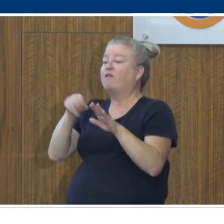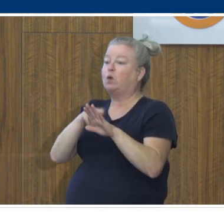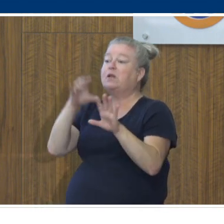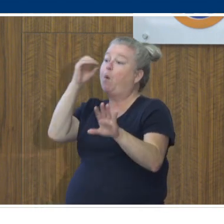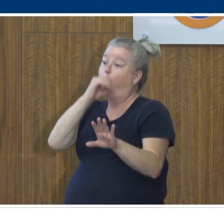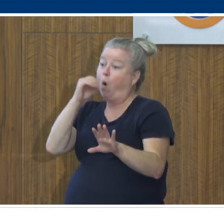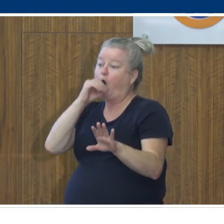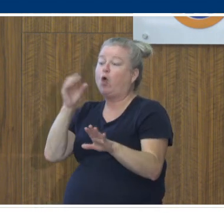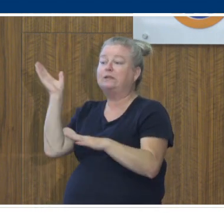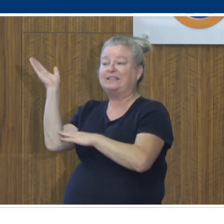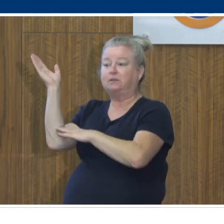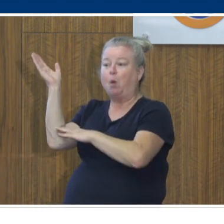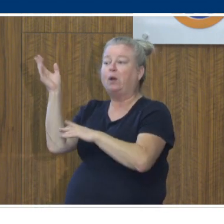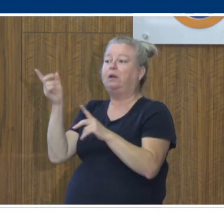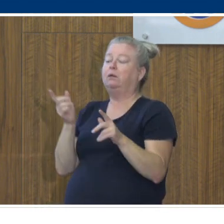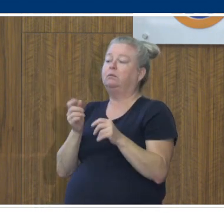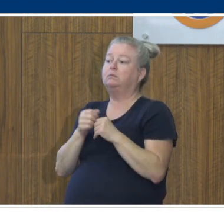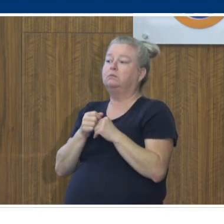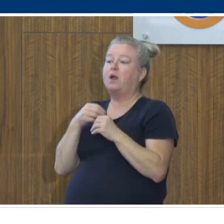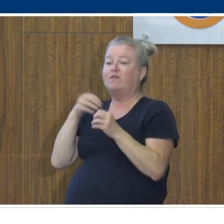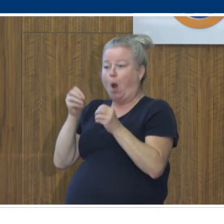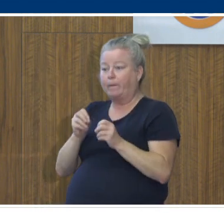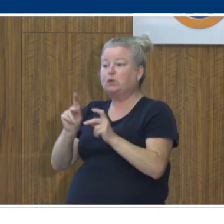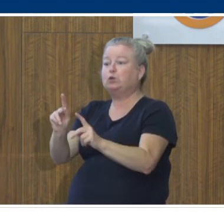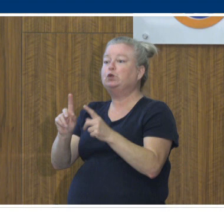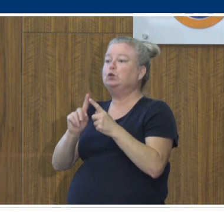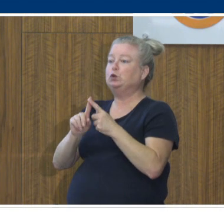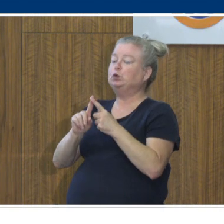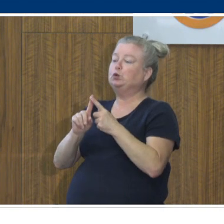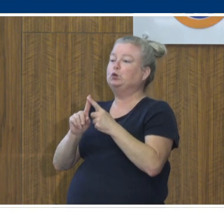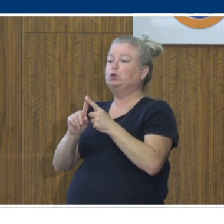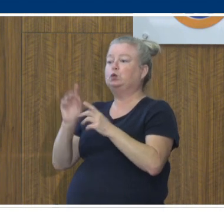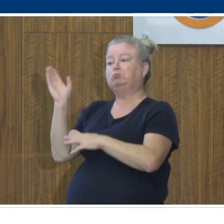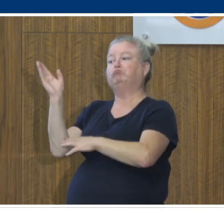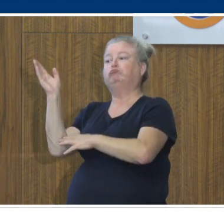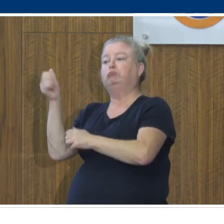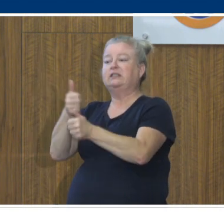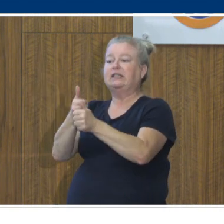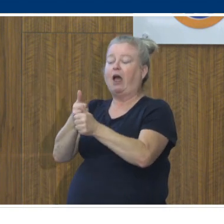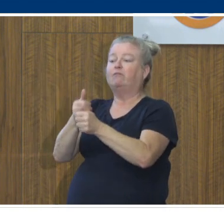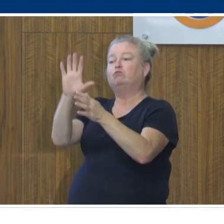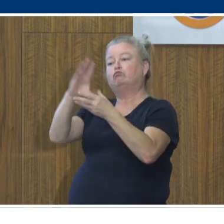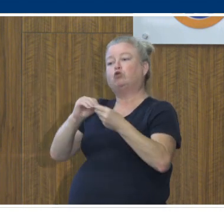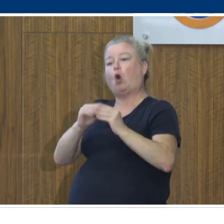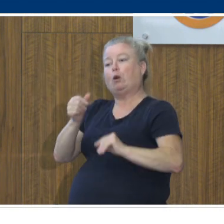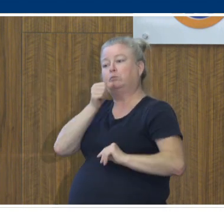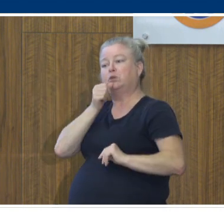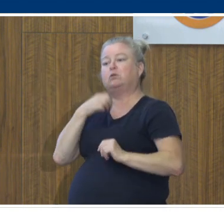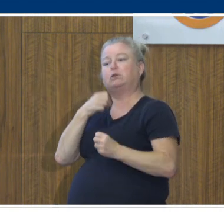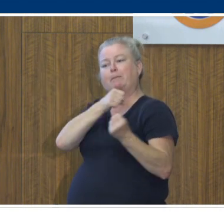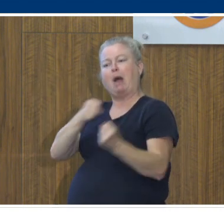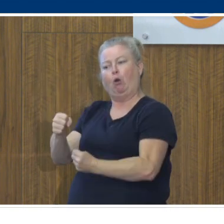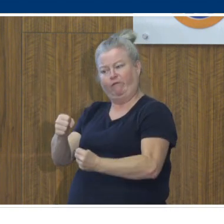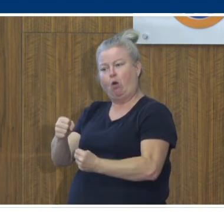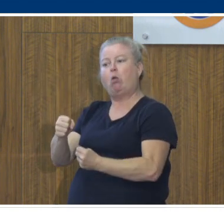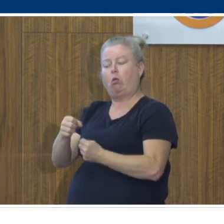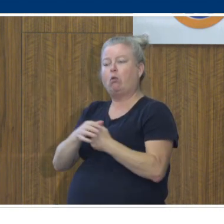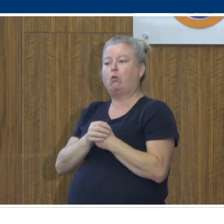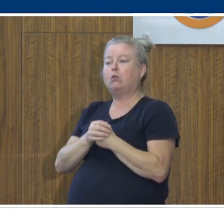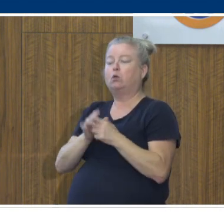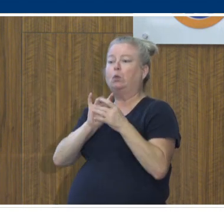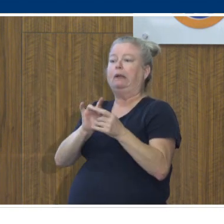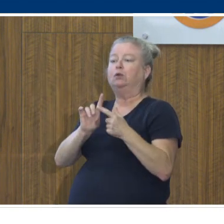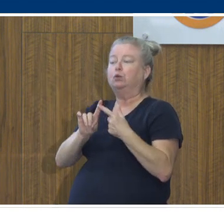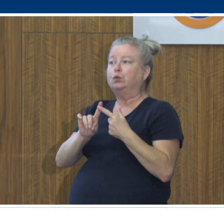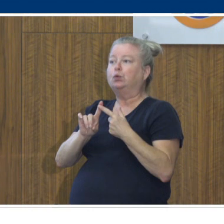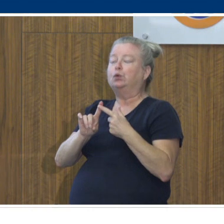testimony, and everyone will have an opportunity to testify and provide their personal stories, because these are powerful in terms of